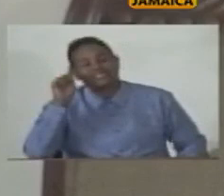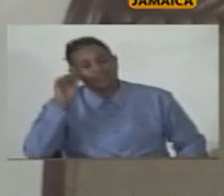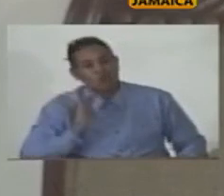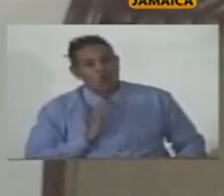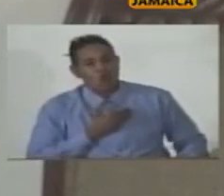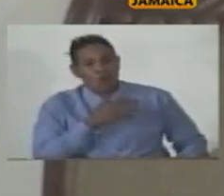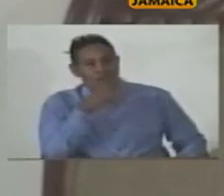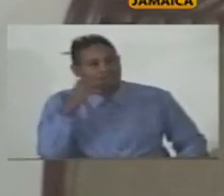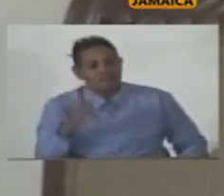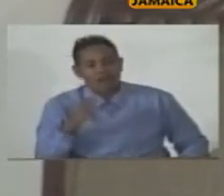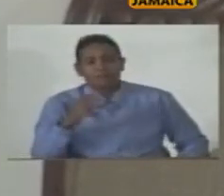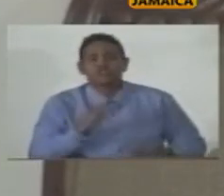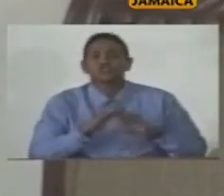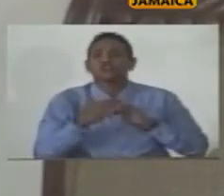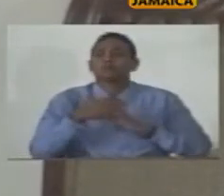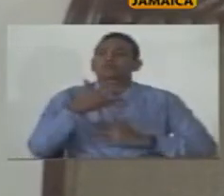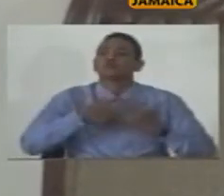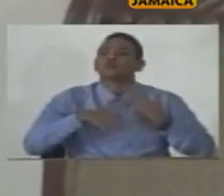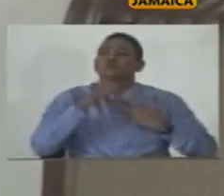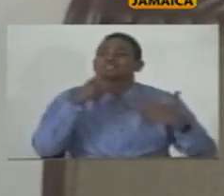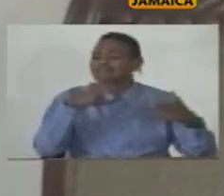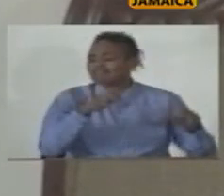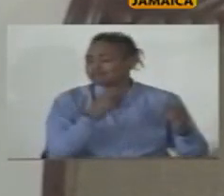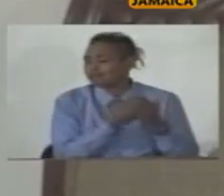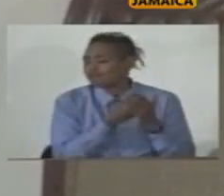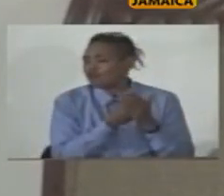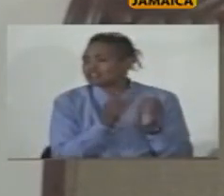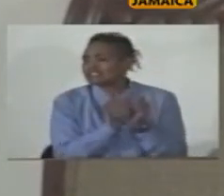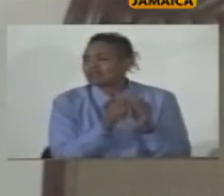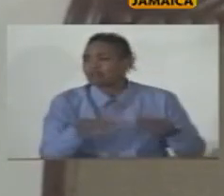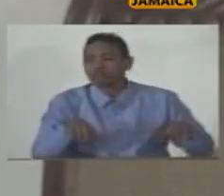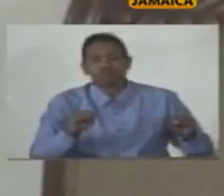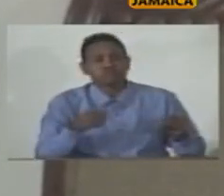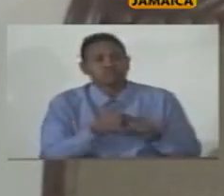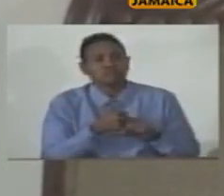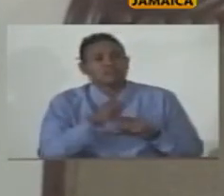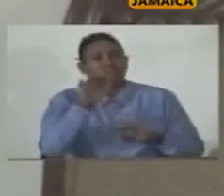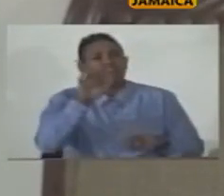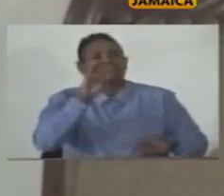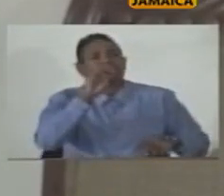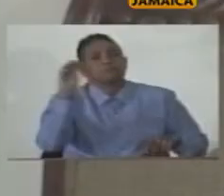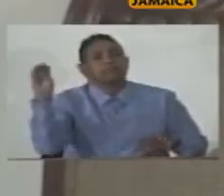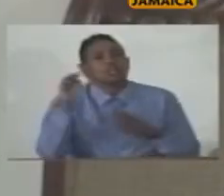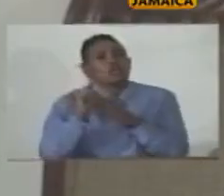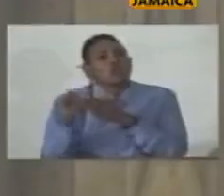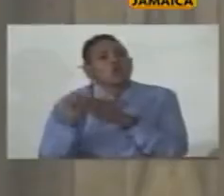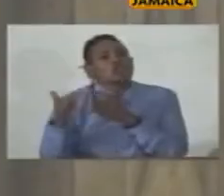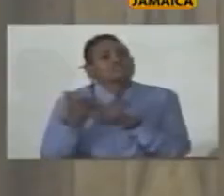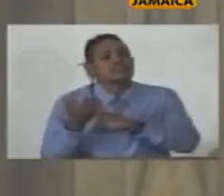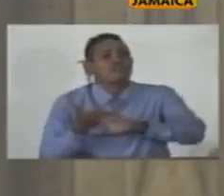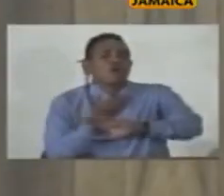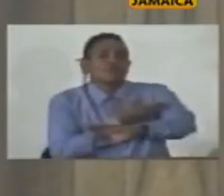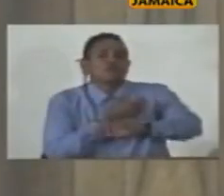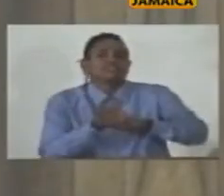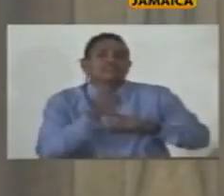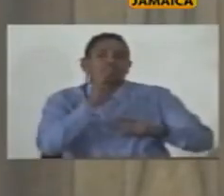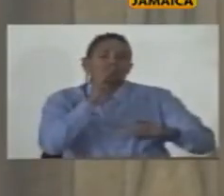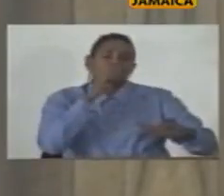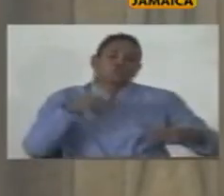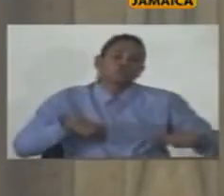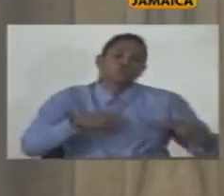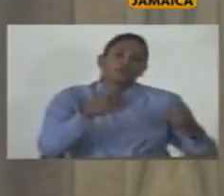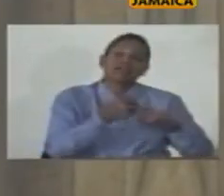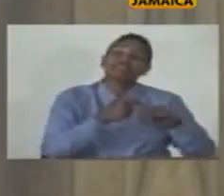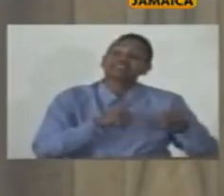The Jamaica Social Investment Fund will undertake a $56 million upgrade of the water supply to